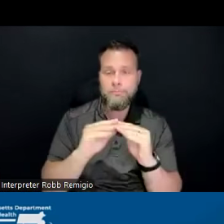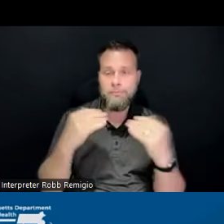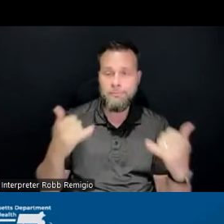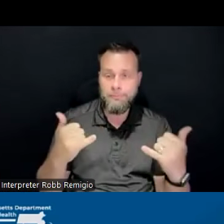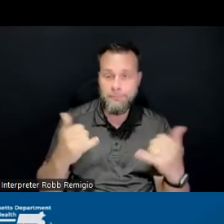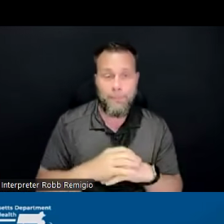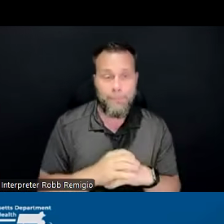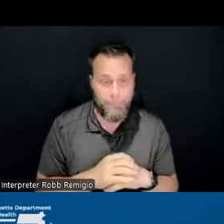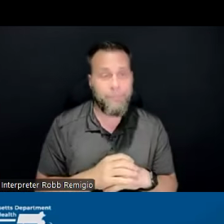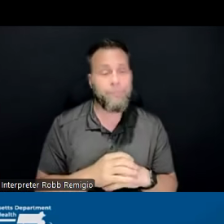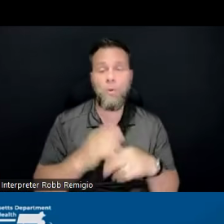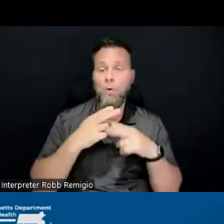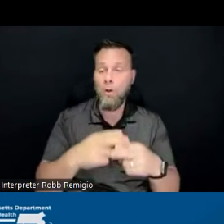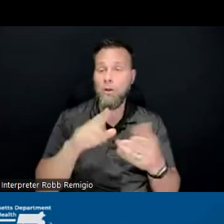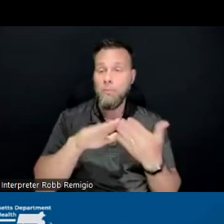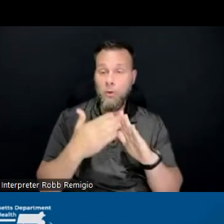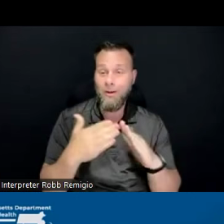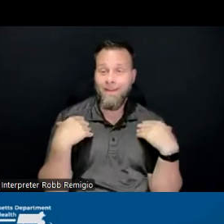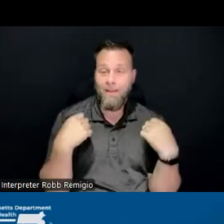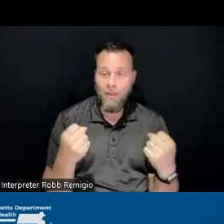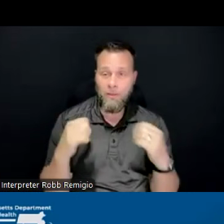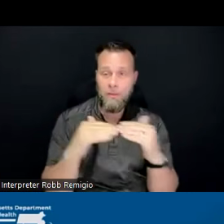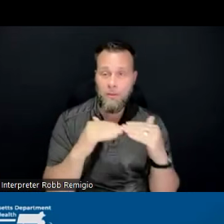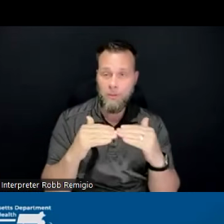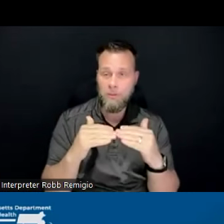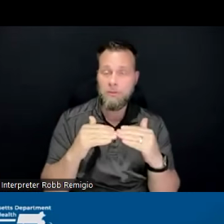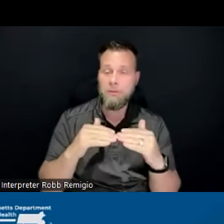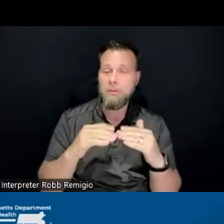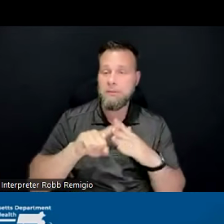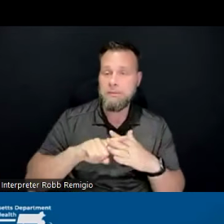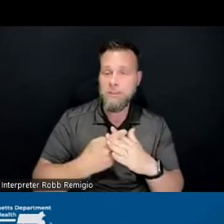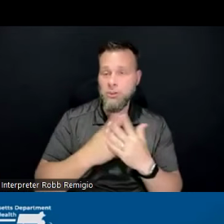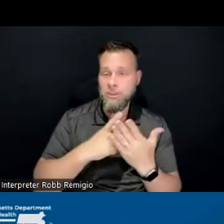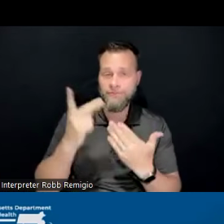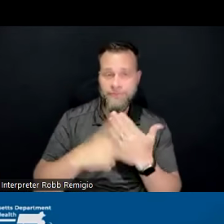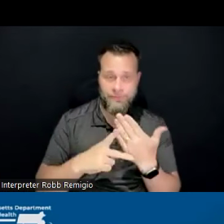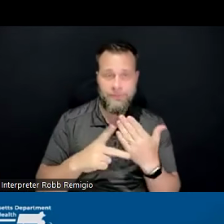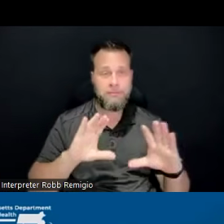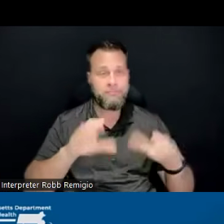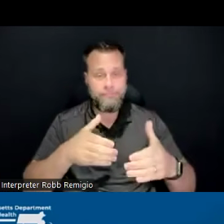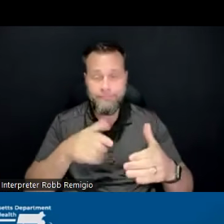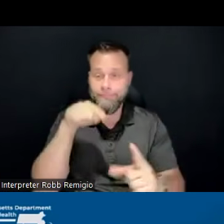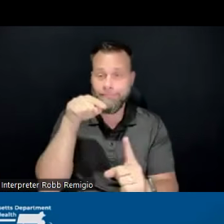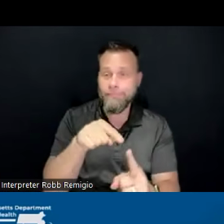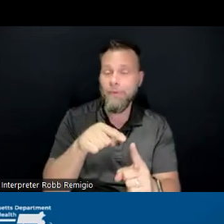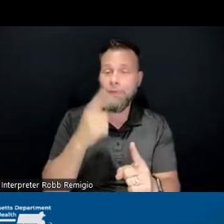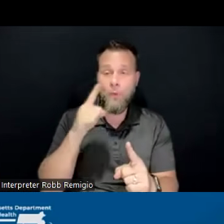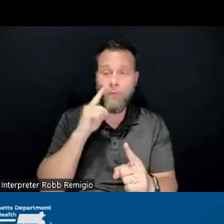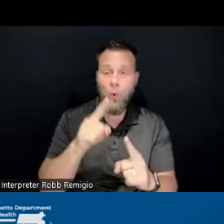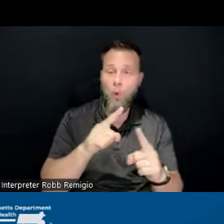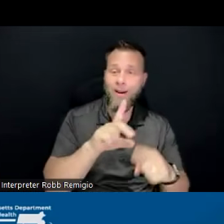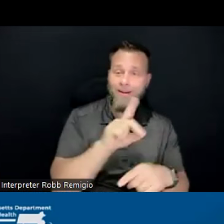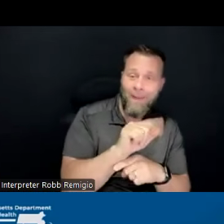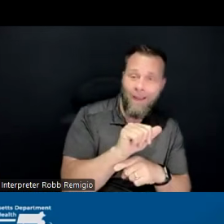The Community Health Equity Initiative team, and specifically our team focusing on data and action,